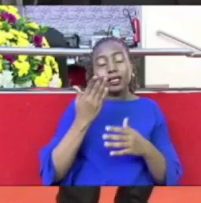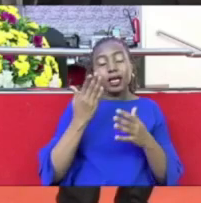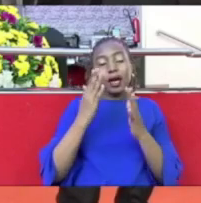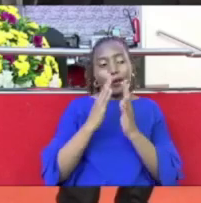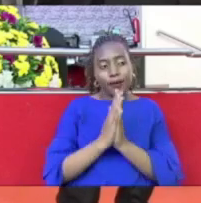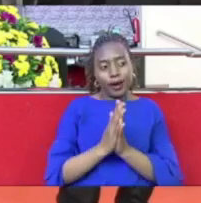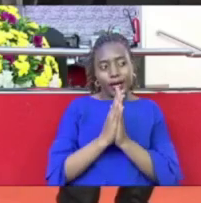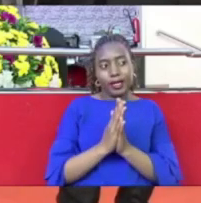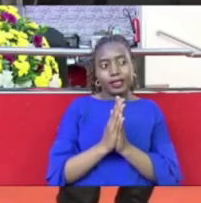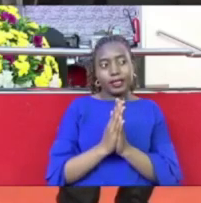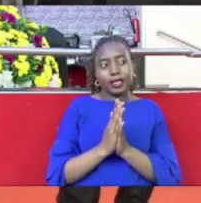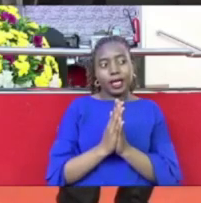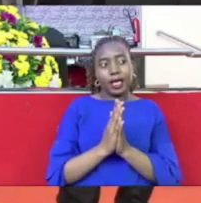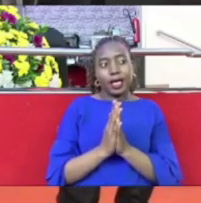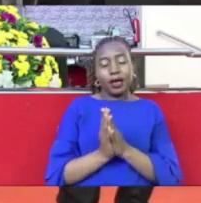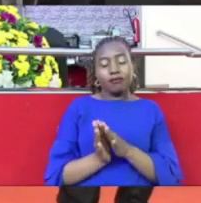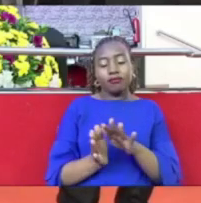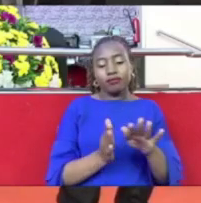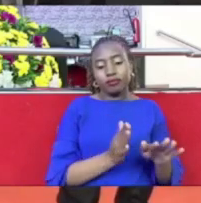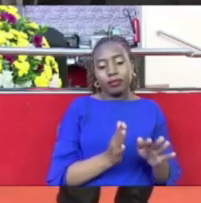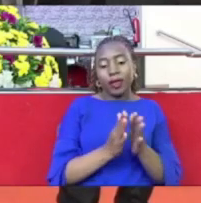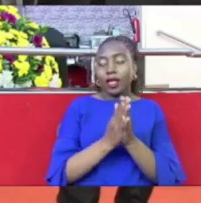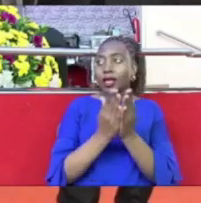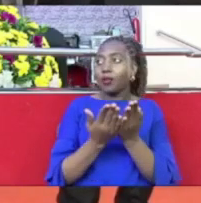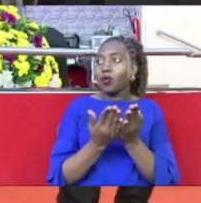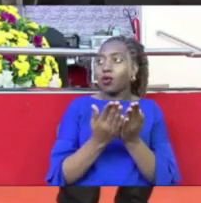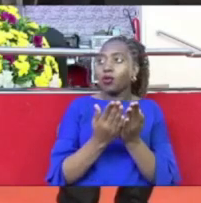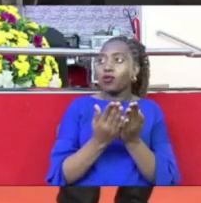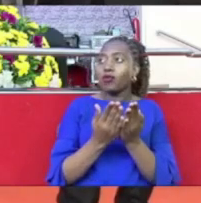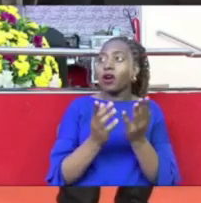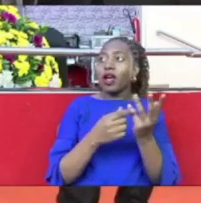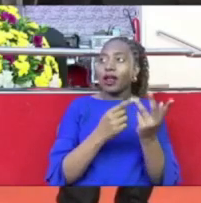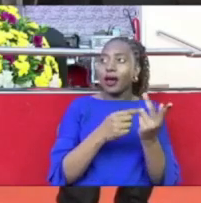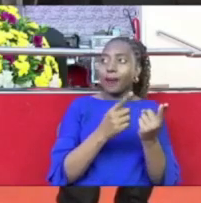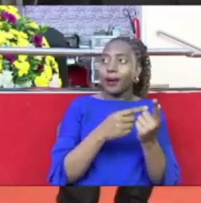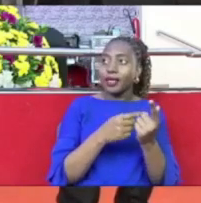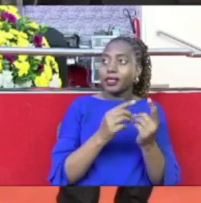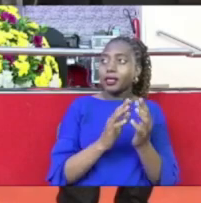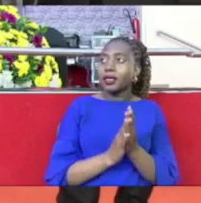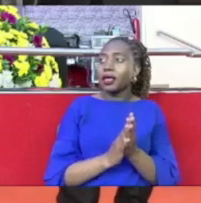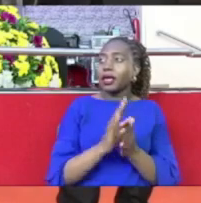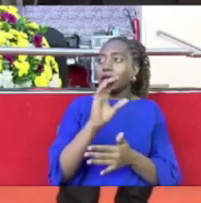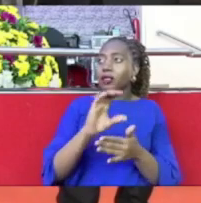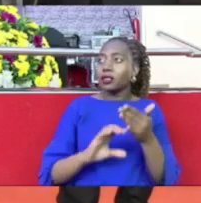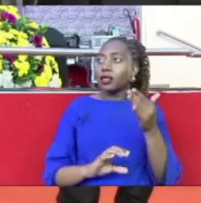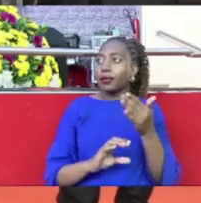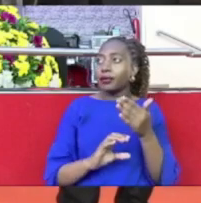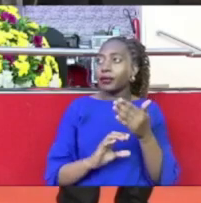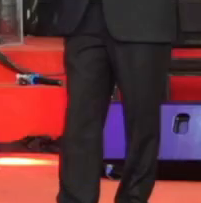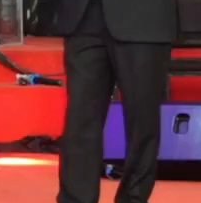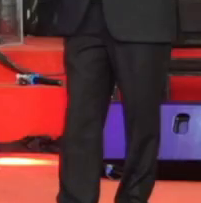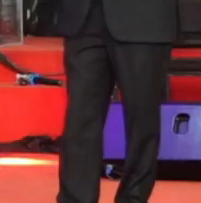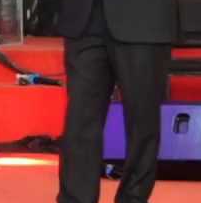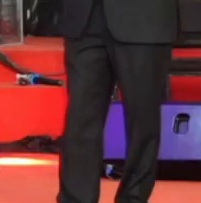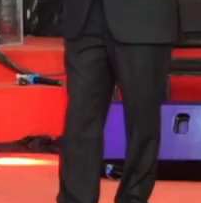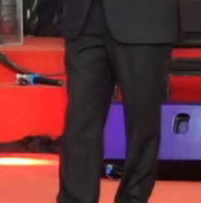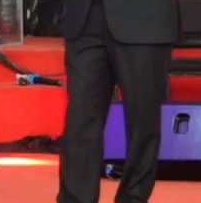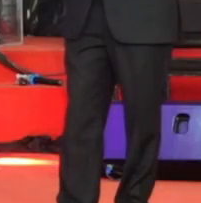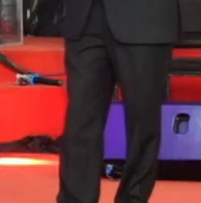at Numbers 1 verses 5. Hisabu 1 mstari wa 2. 3 to 5. All right. Start to edit.